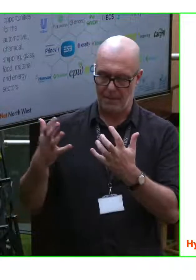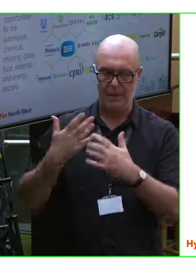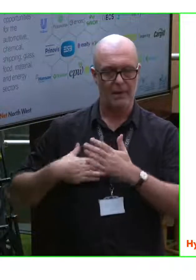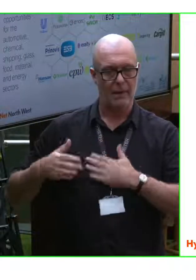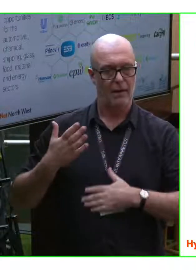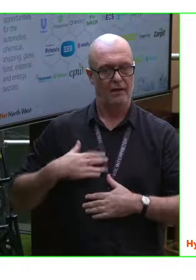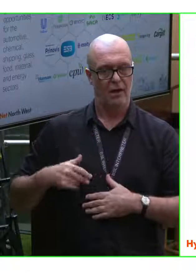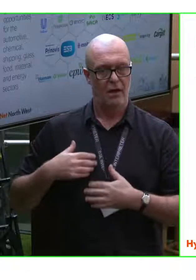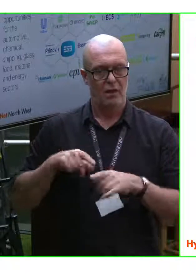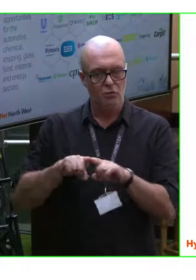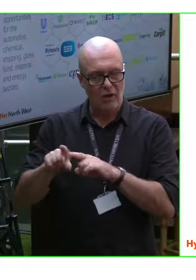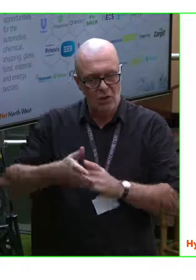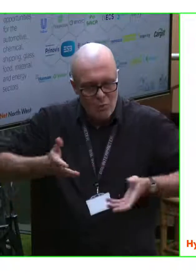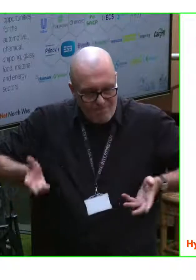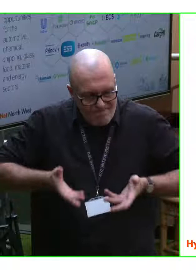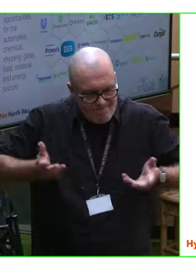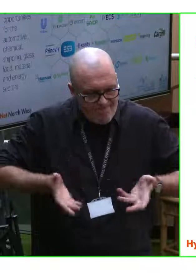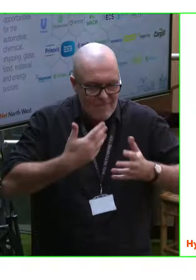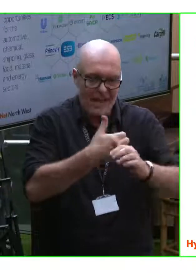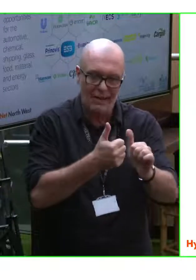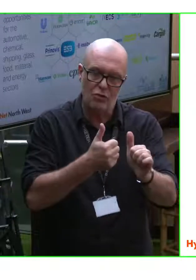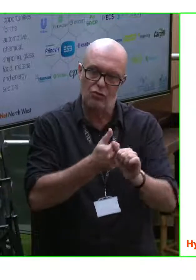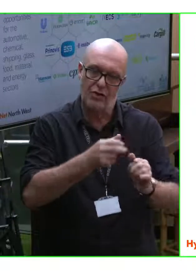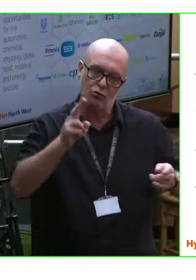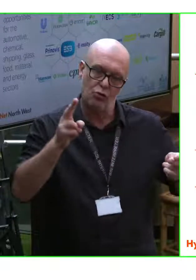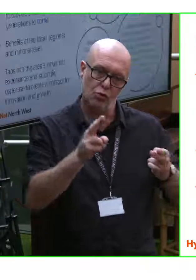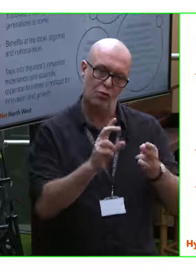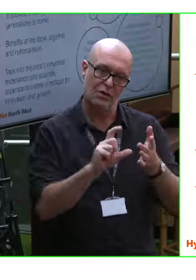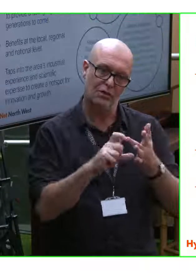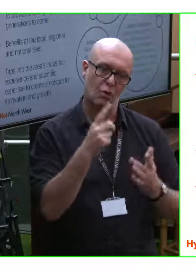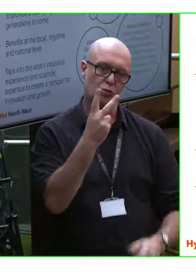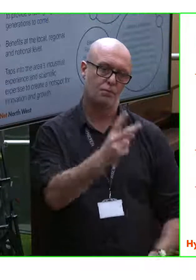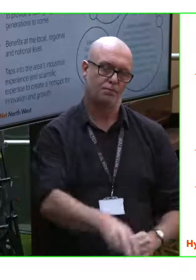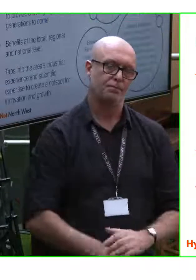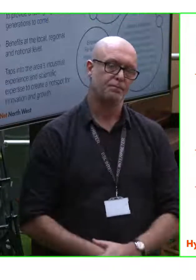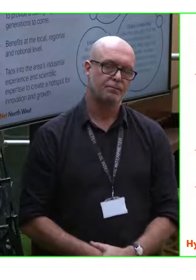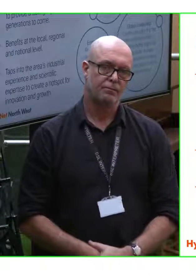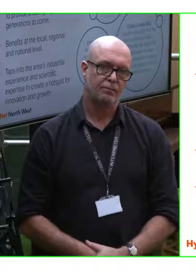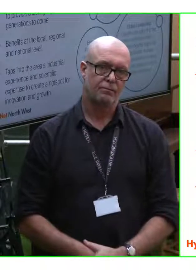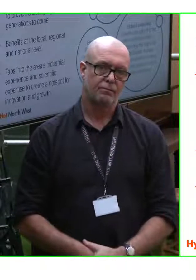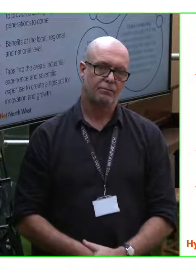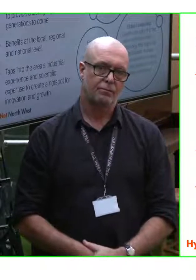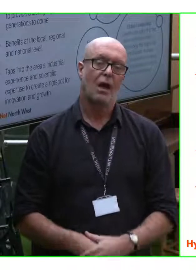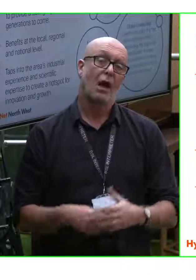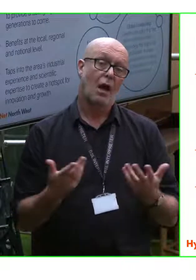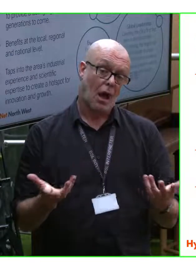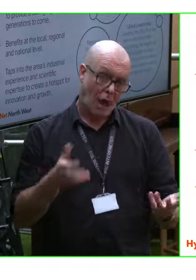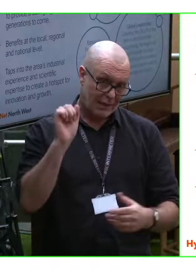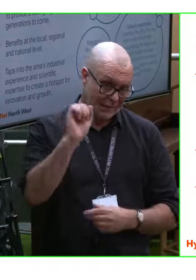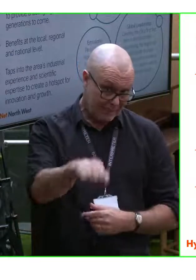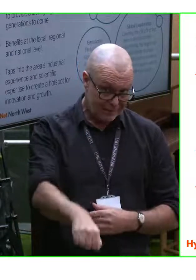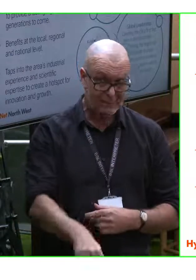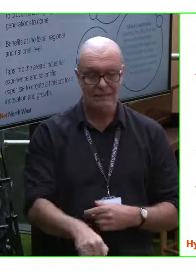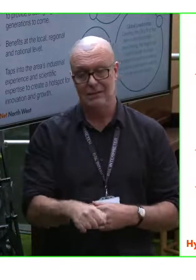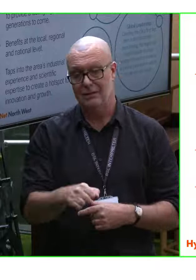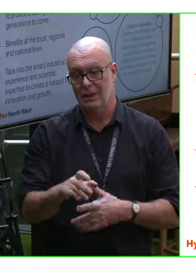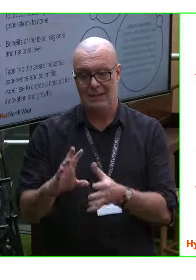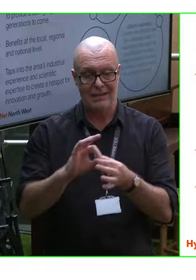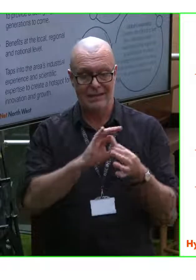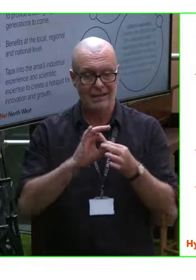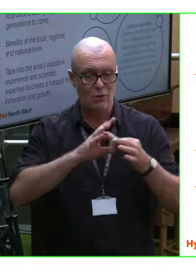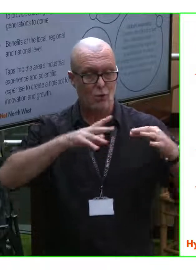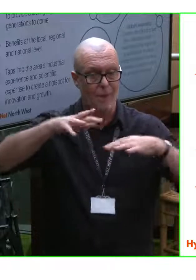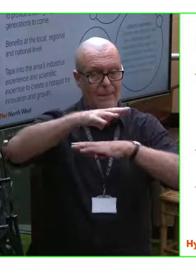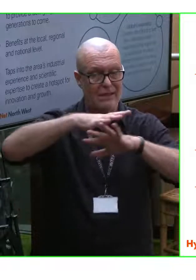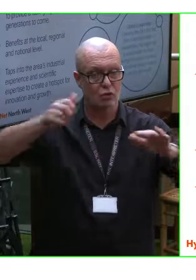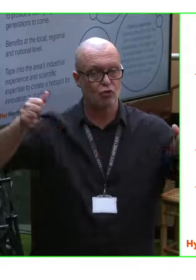to decarbonise in order to achieve the outcome we're looking for. So, yes, it is about emissions reduction.